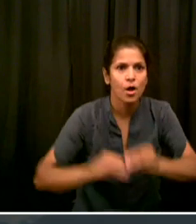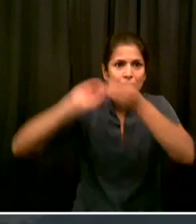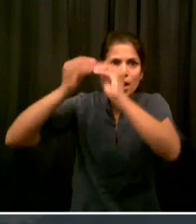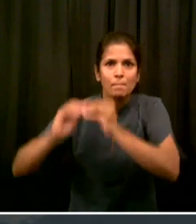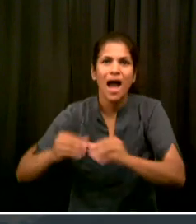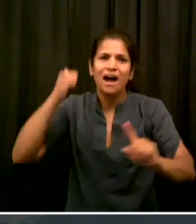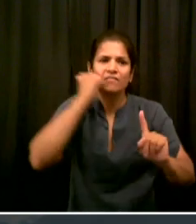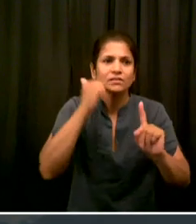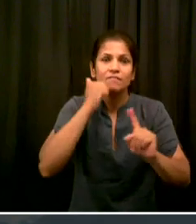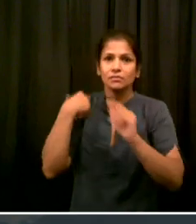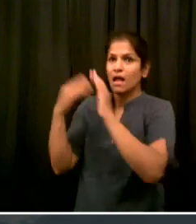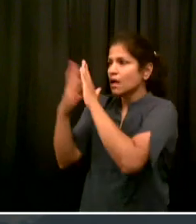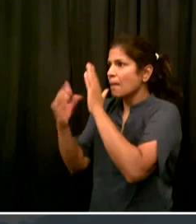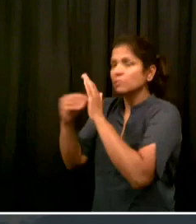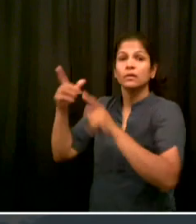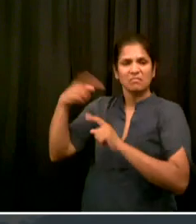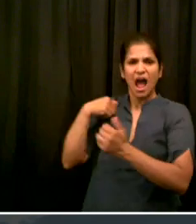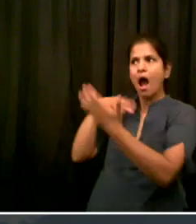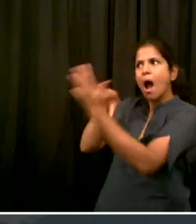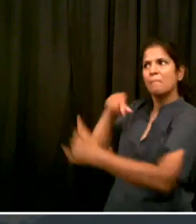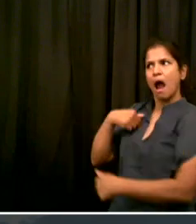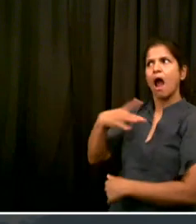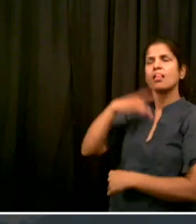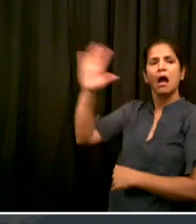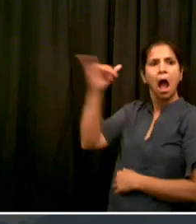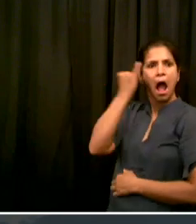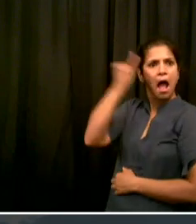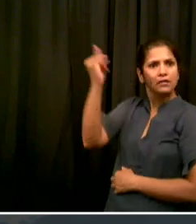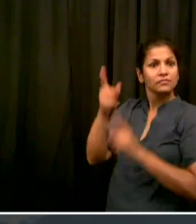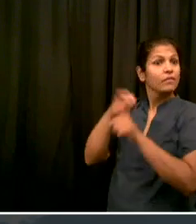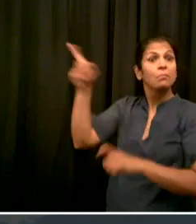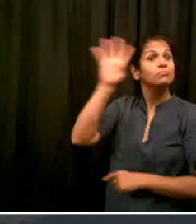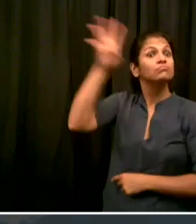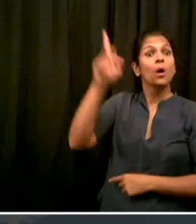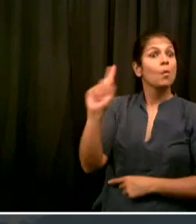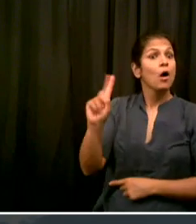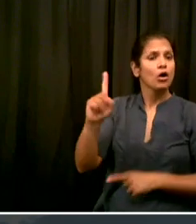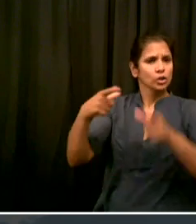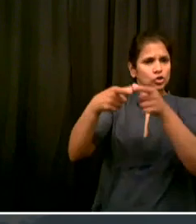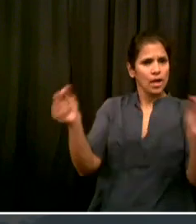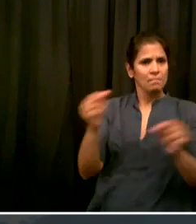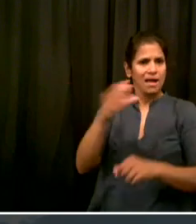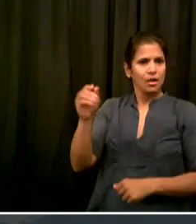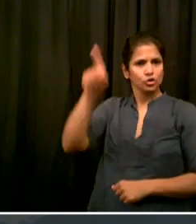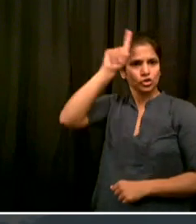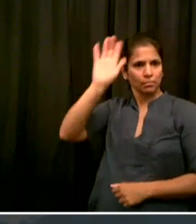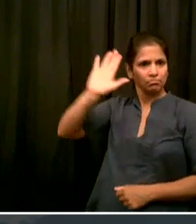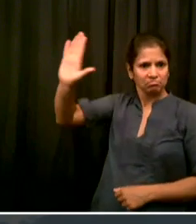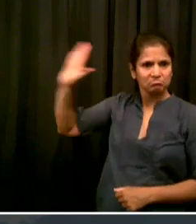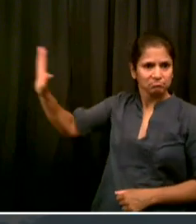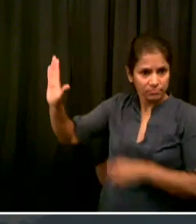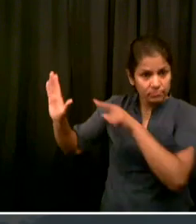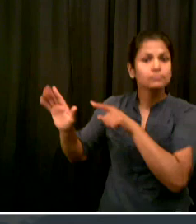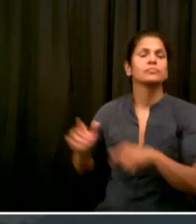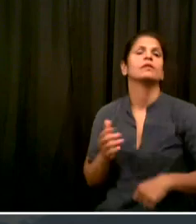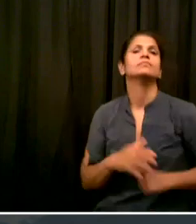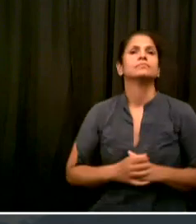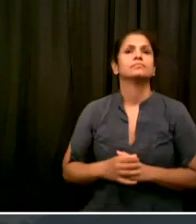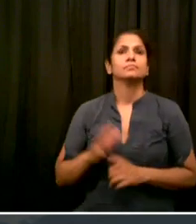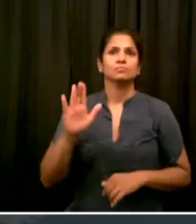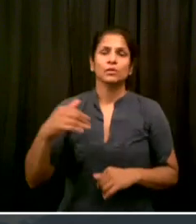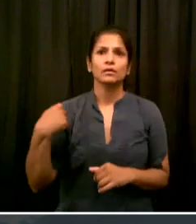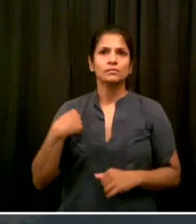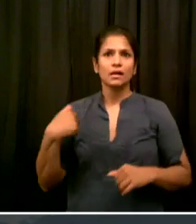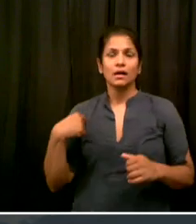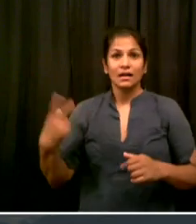matches the success we've seen in Italy, Denmark, and Norway. When you take all these pieces together, there's no